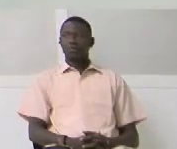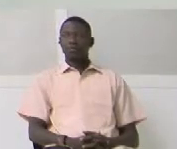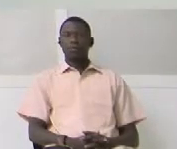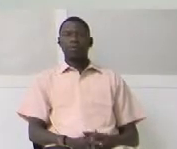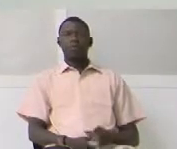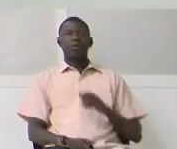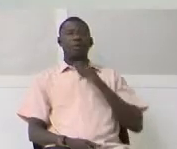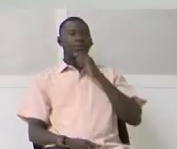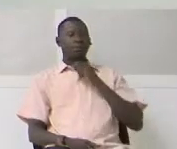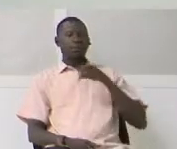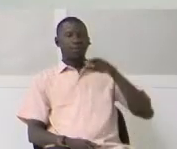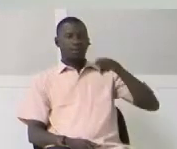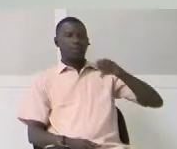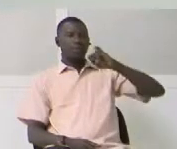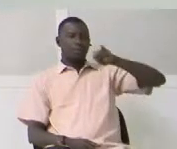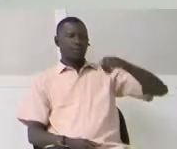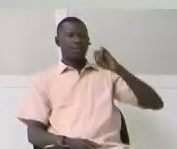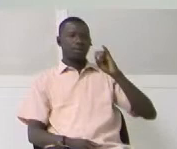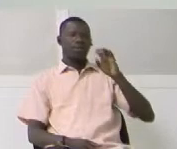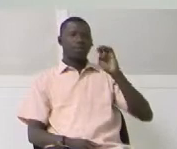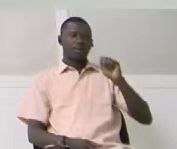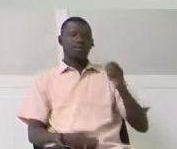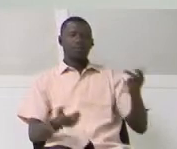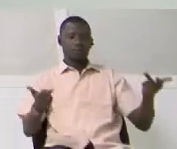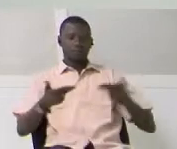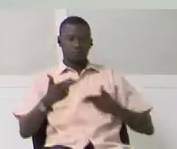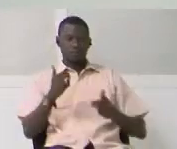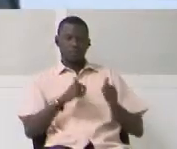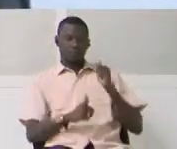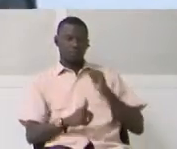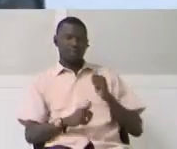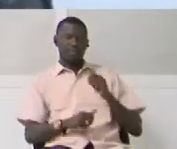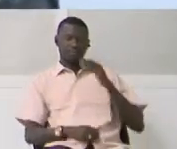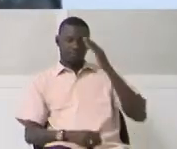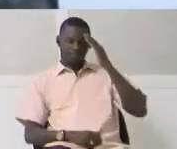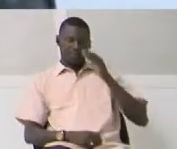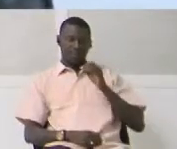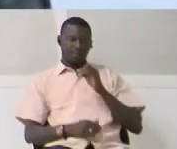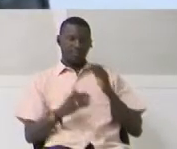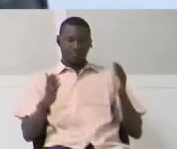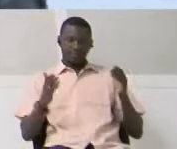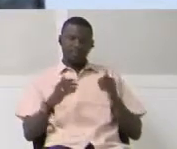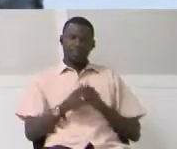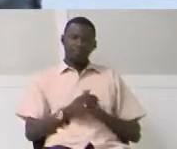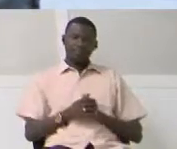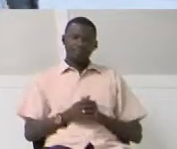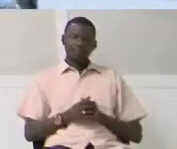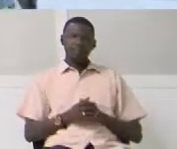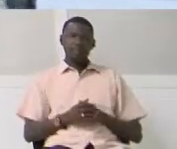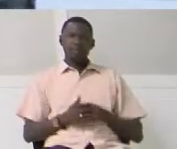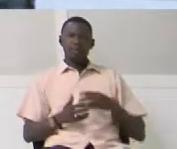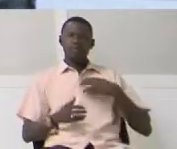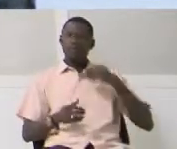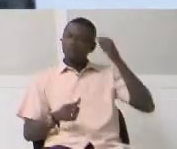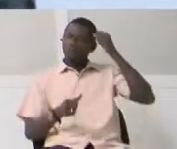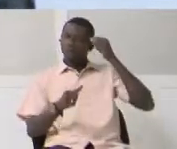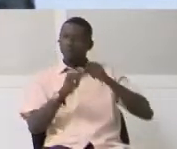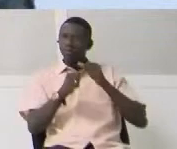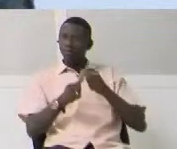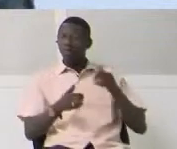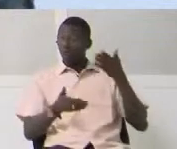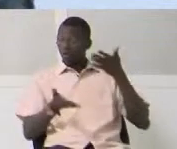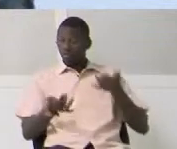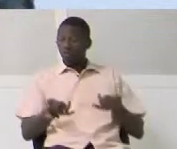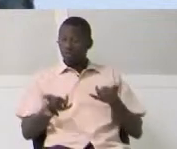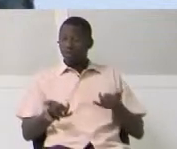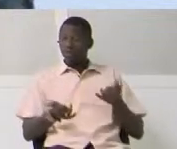Mr. Njai, welcome back. Thank you very much. Njai, you are the lalat. May I just remind you that you are still under